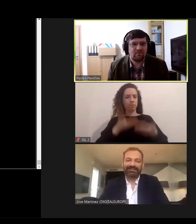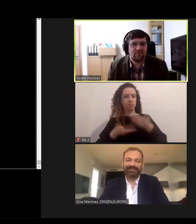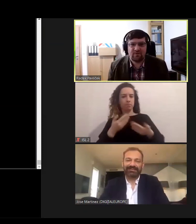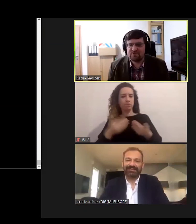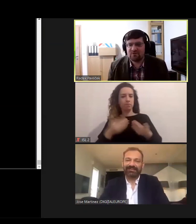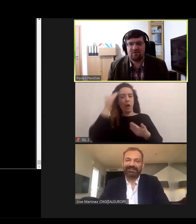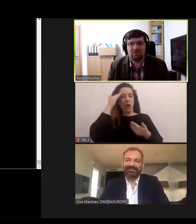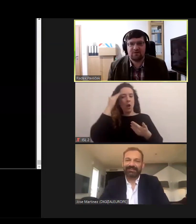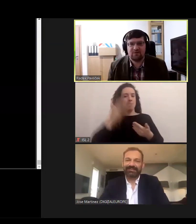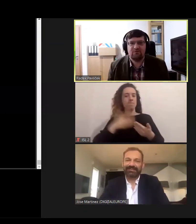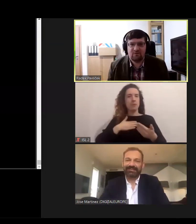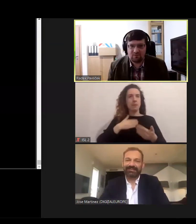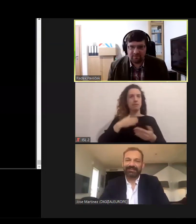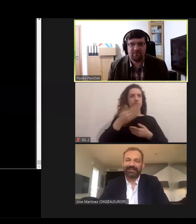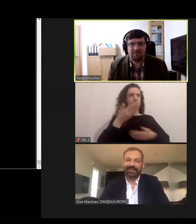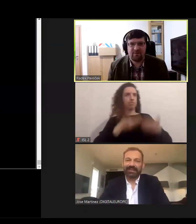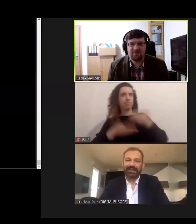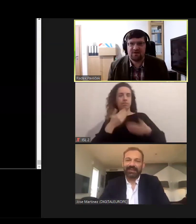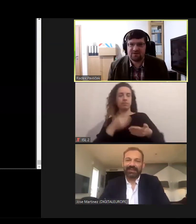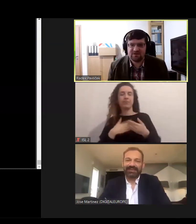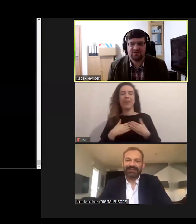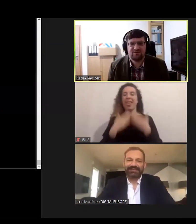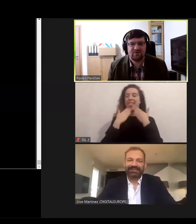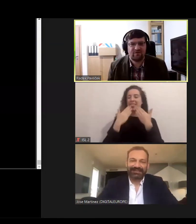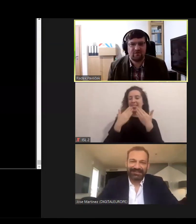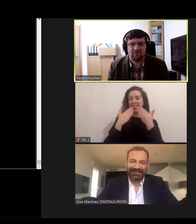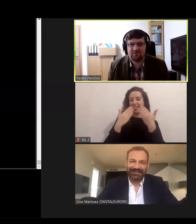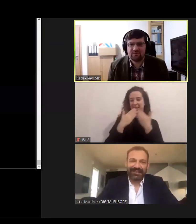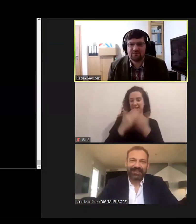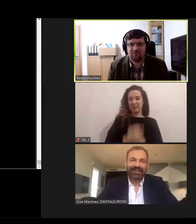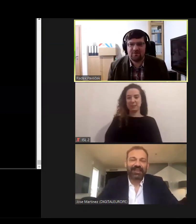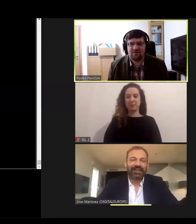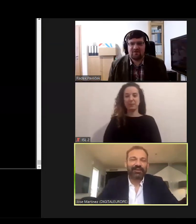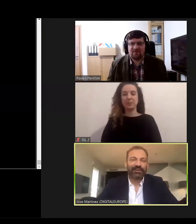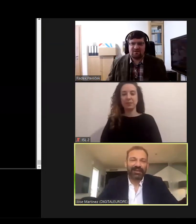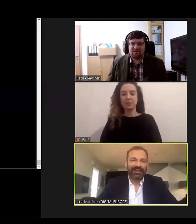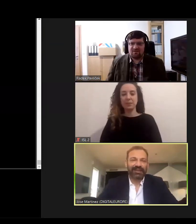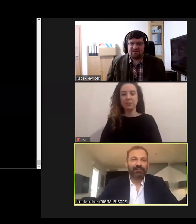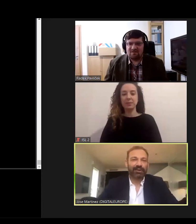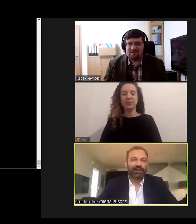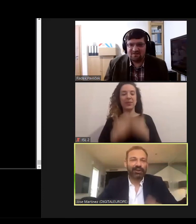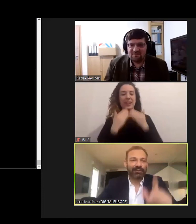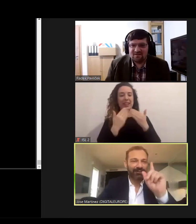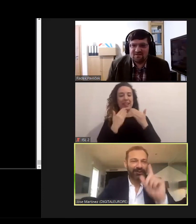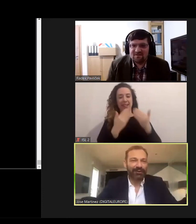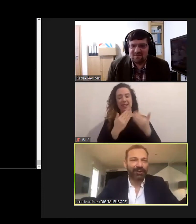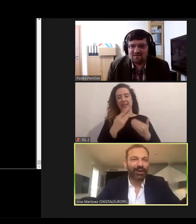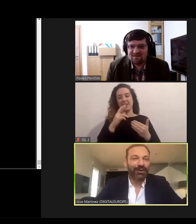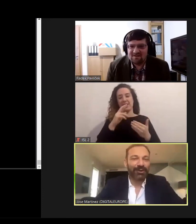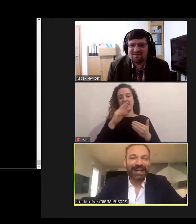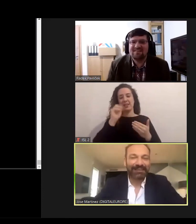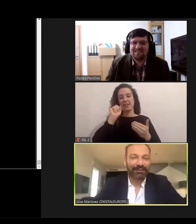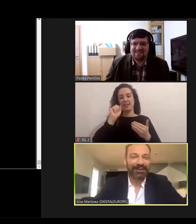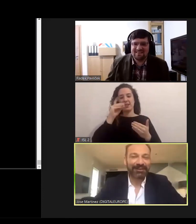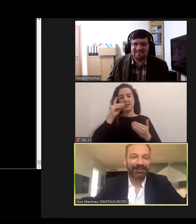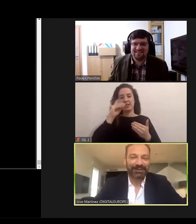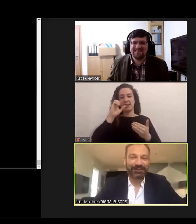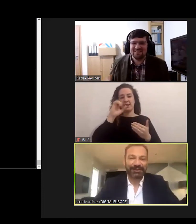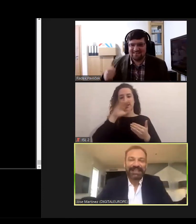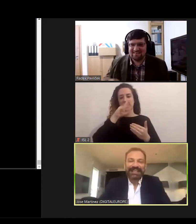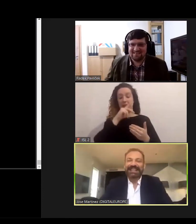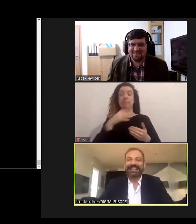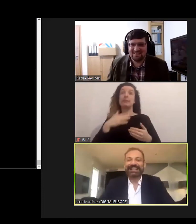not so, let's say, big as it should be. And the last one is education. We are